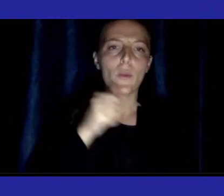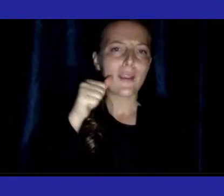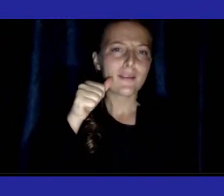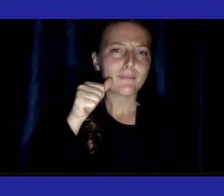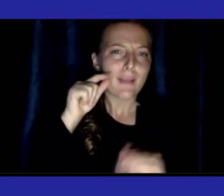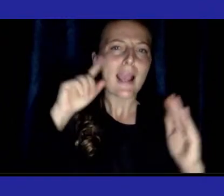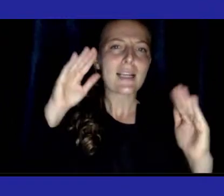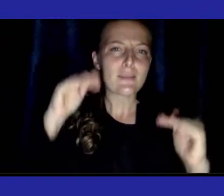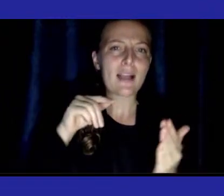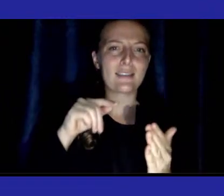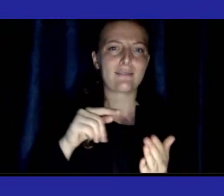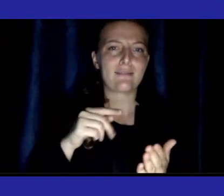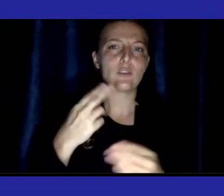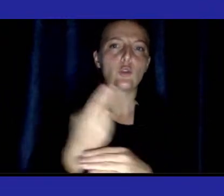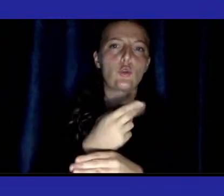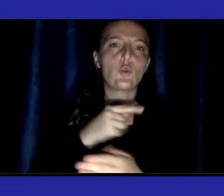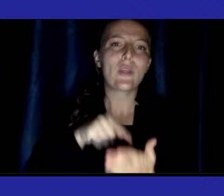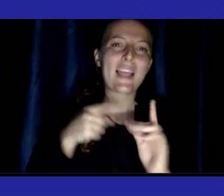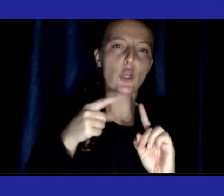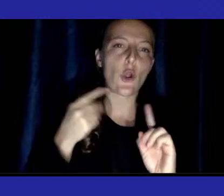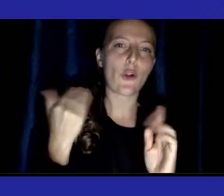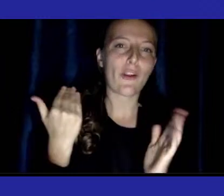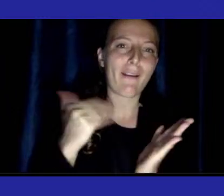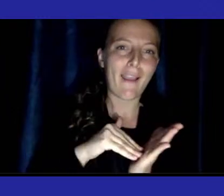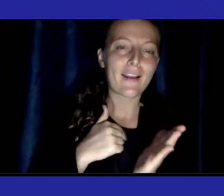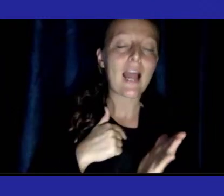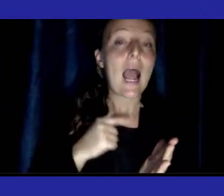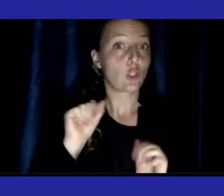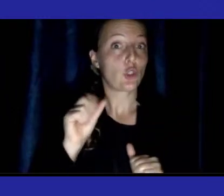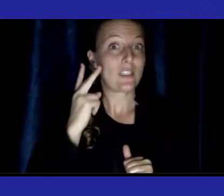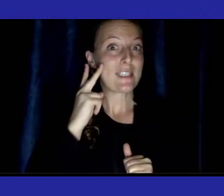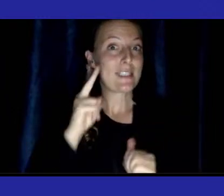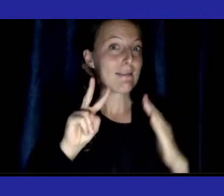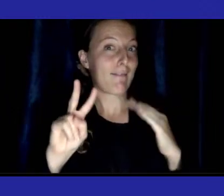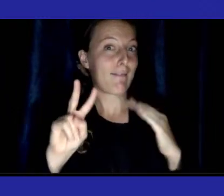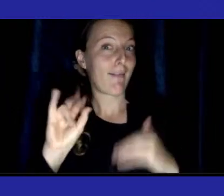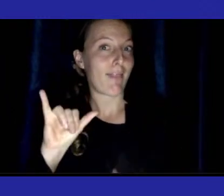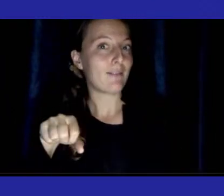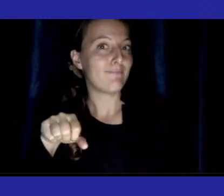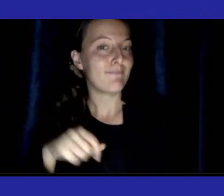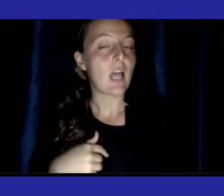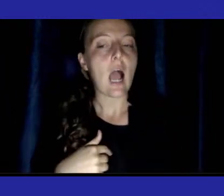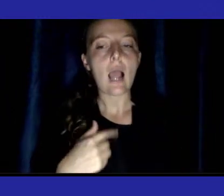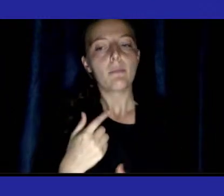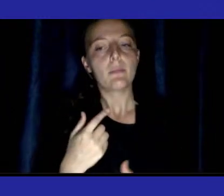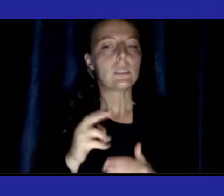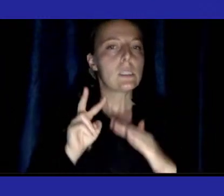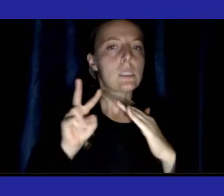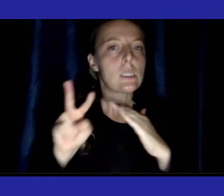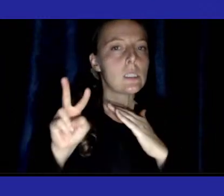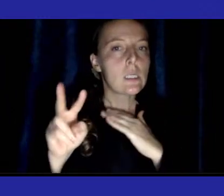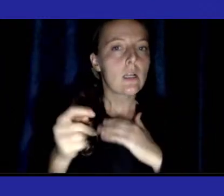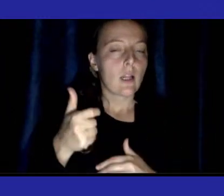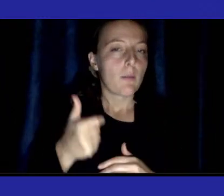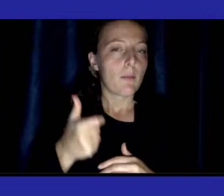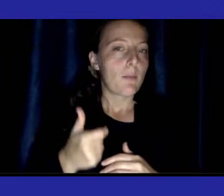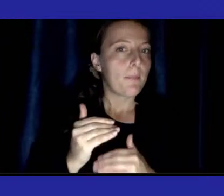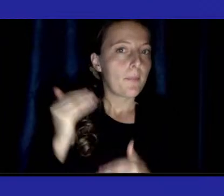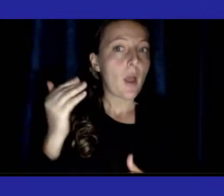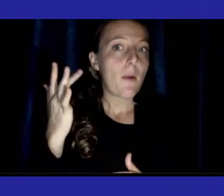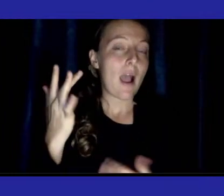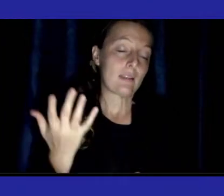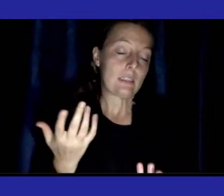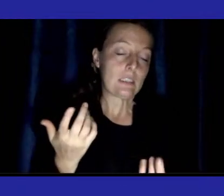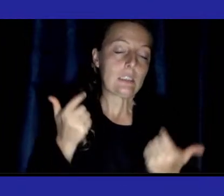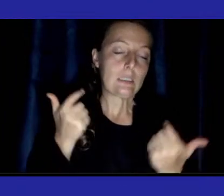could see it, having a little bit of noise, especially with such big numbers, but, bring this up and that this being